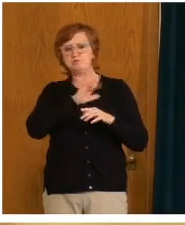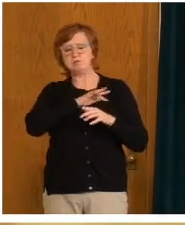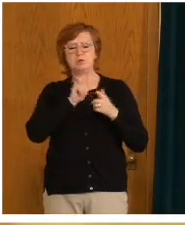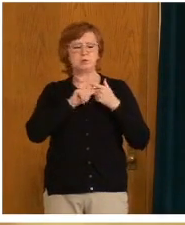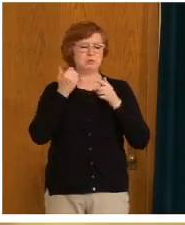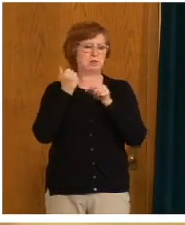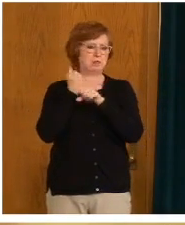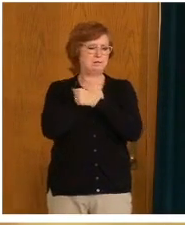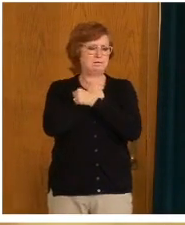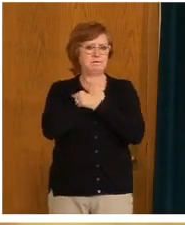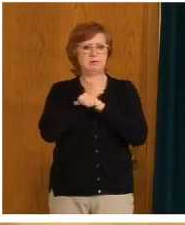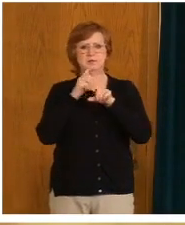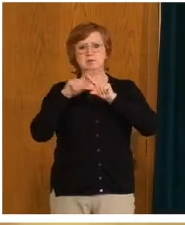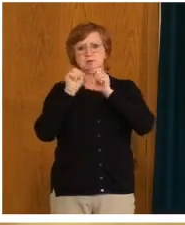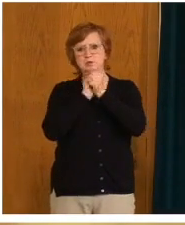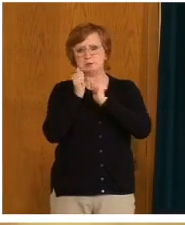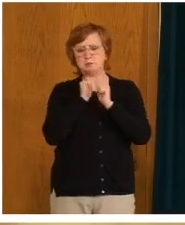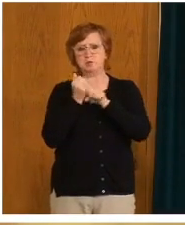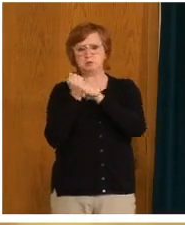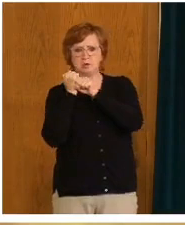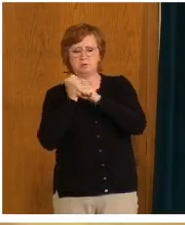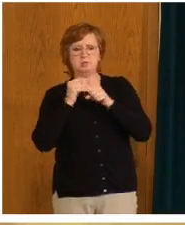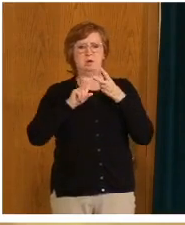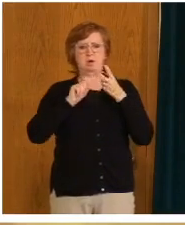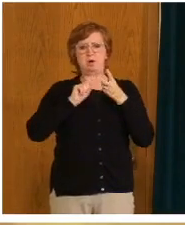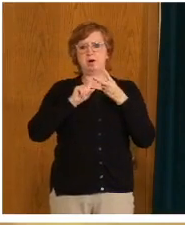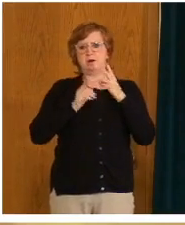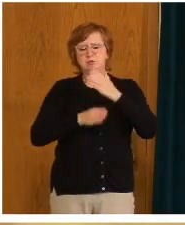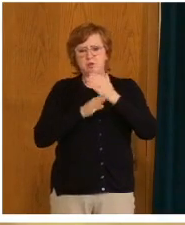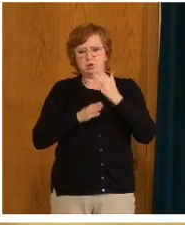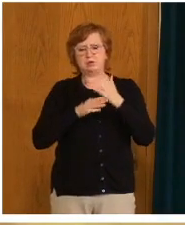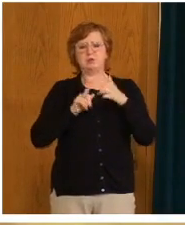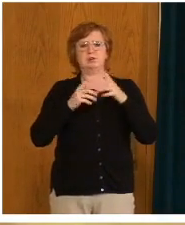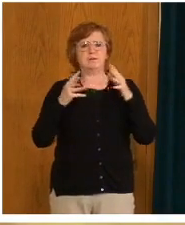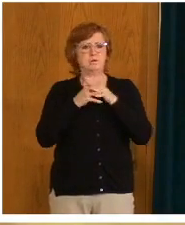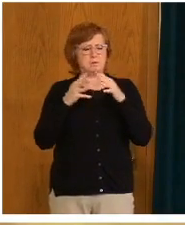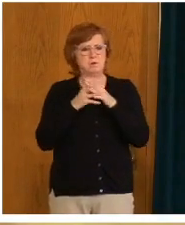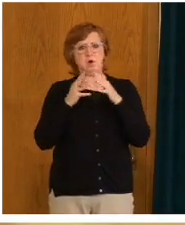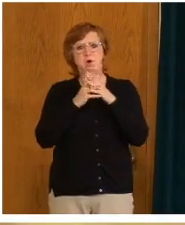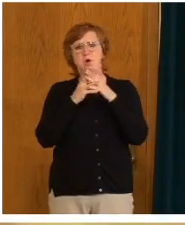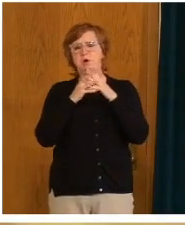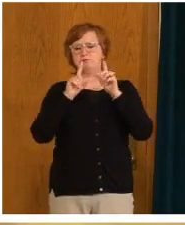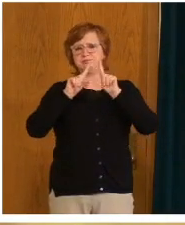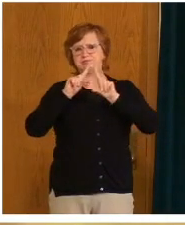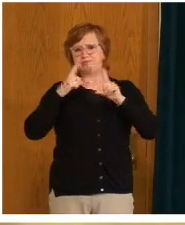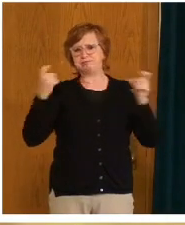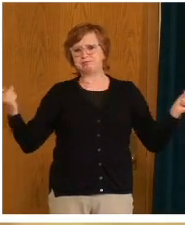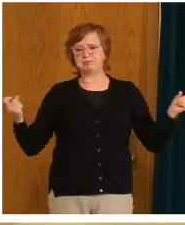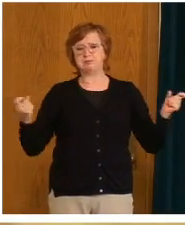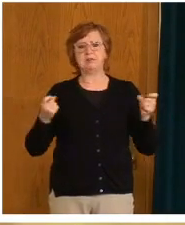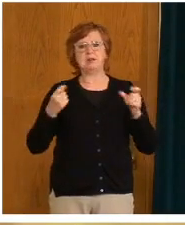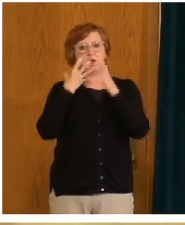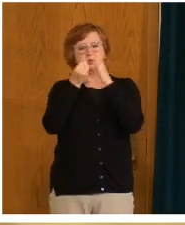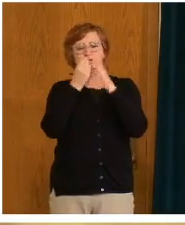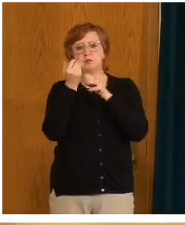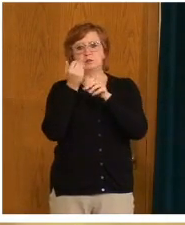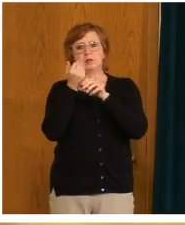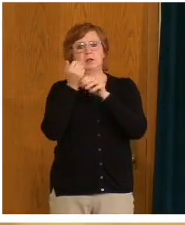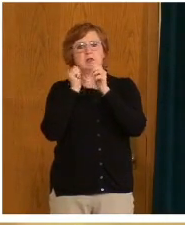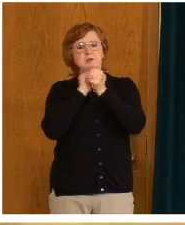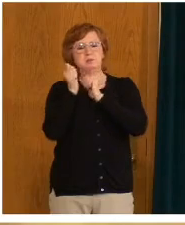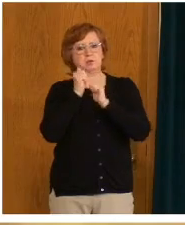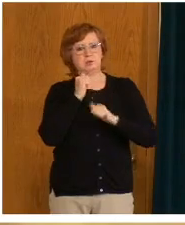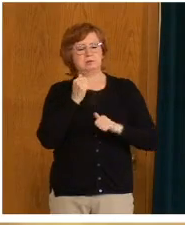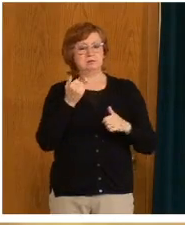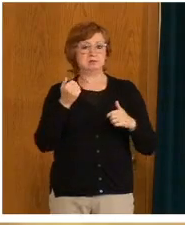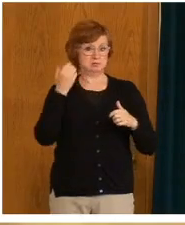softball, baseball, football, soccer, and such. And I was very happy to announce earlier this morning that those outdoor sports